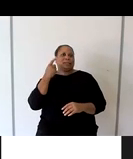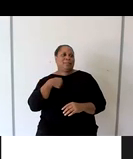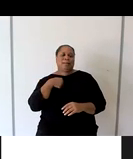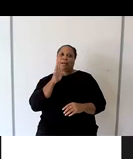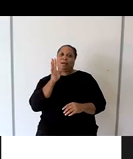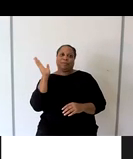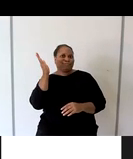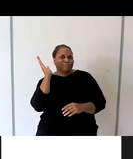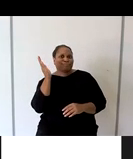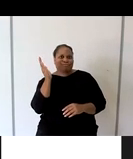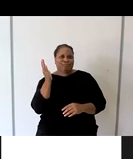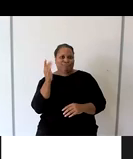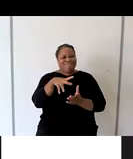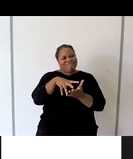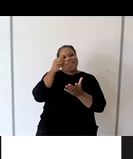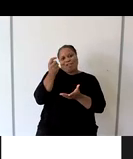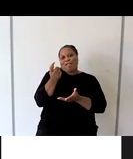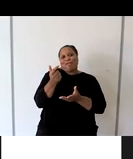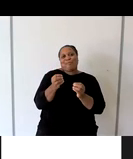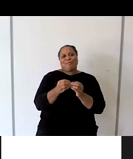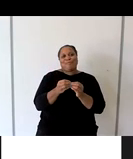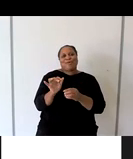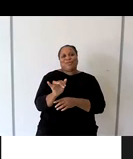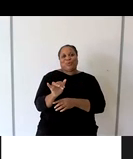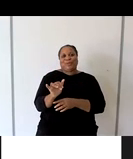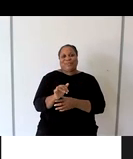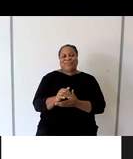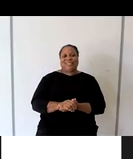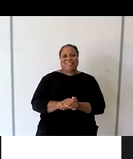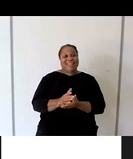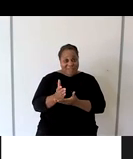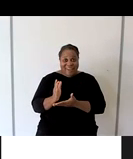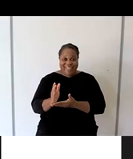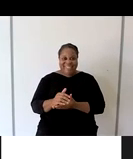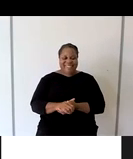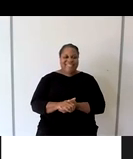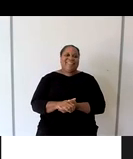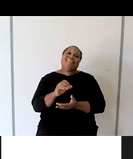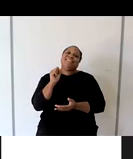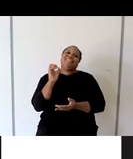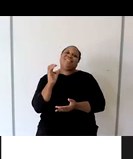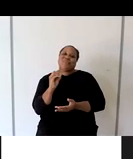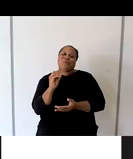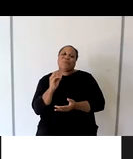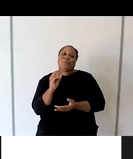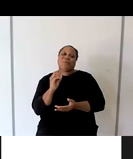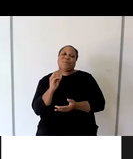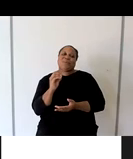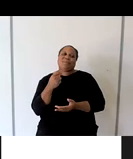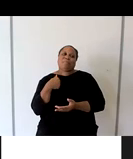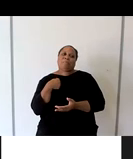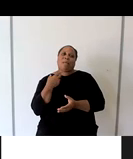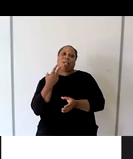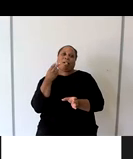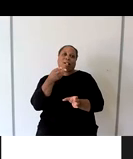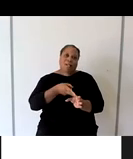it, so you'll learn a little bit more there as well. Alrighty, so I will jump in here